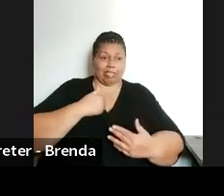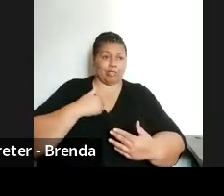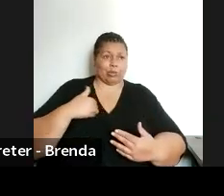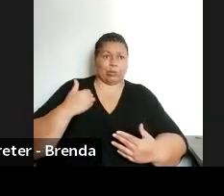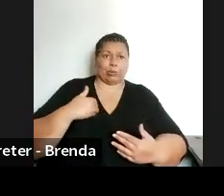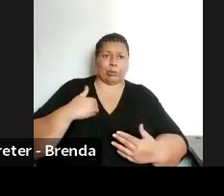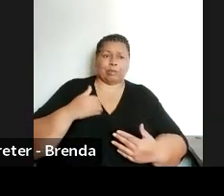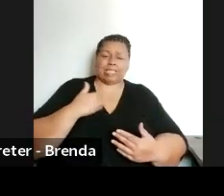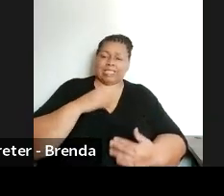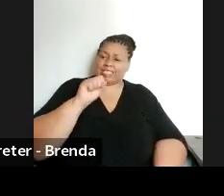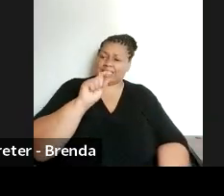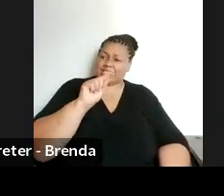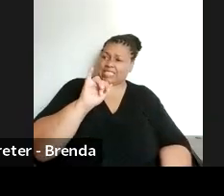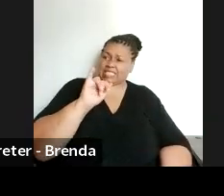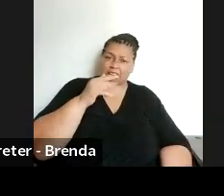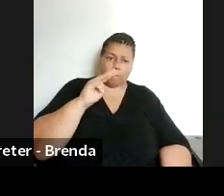the stigma of the word youth